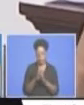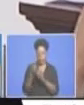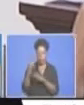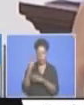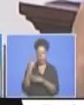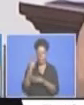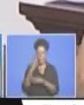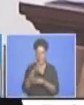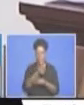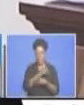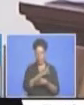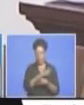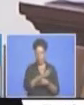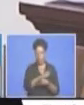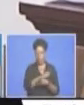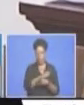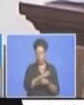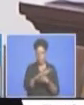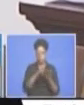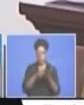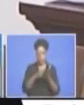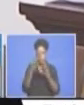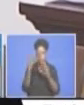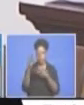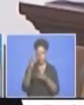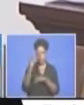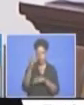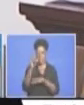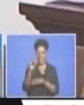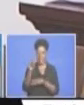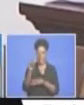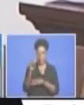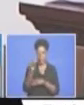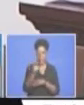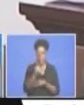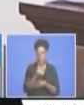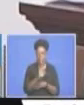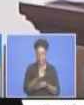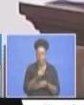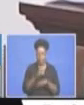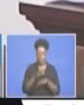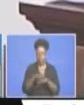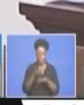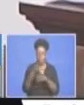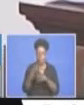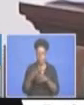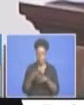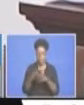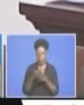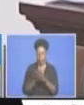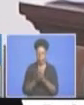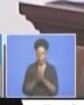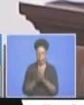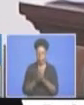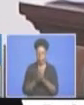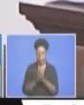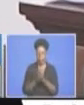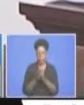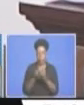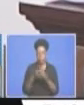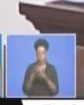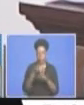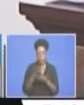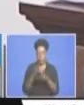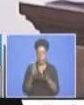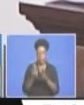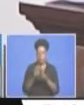the representative of the country for the IAAF, a very productive meeting was held that to the extent of maintaining an